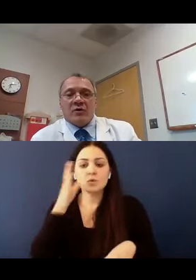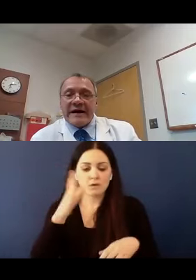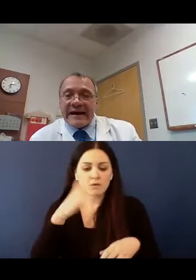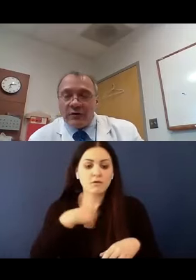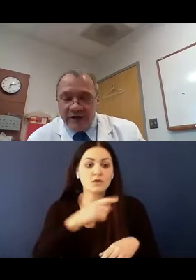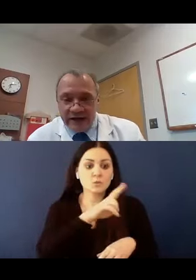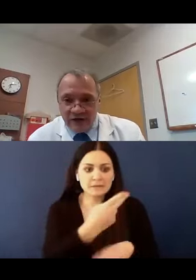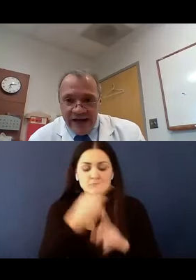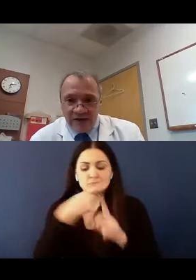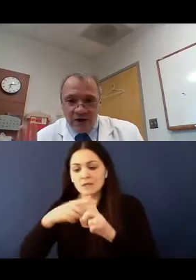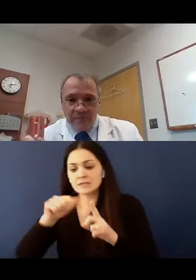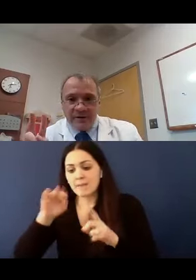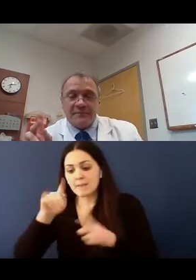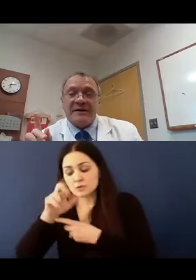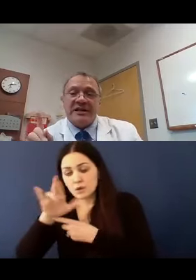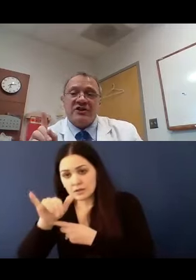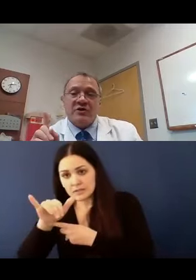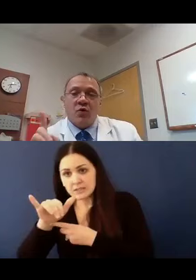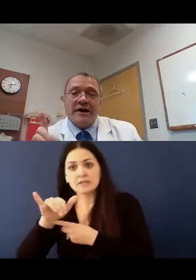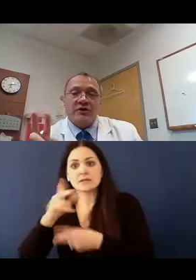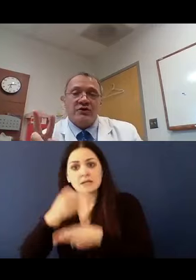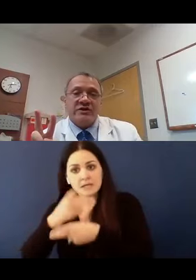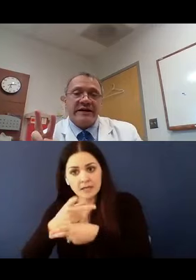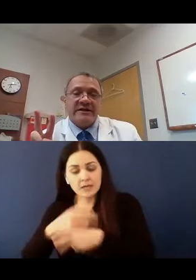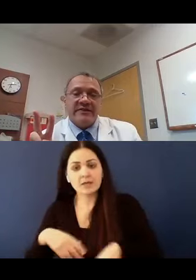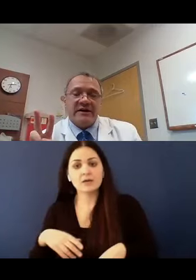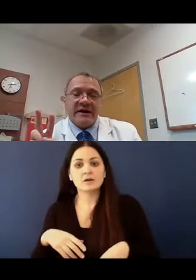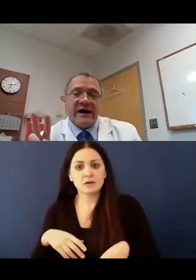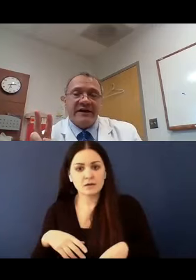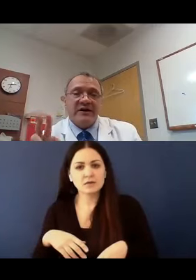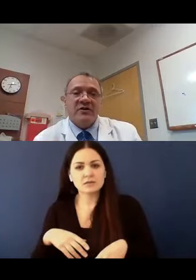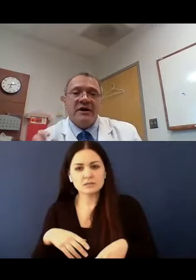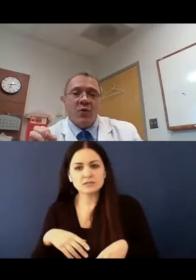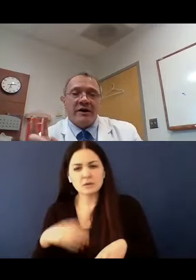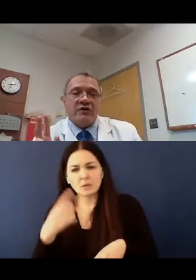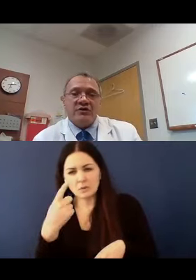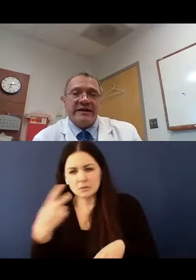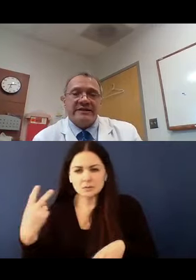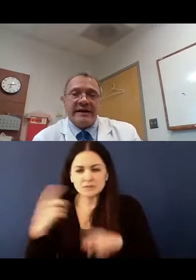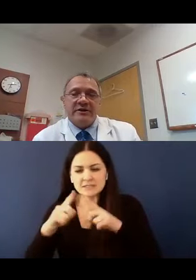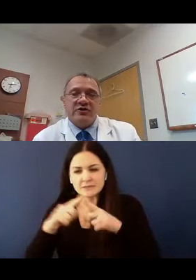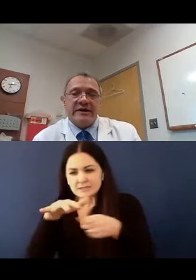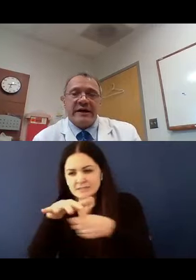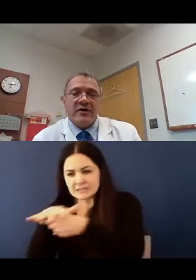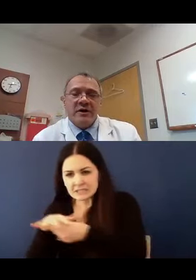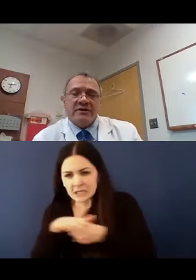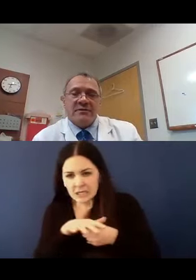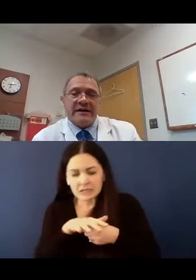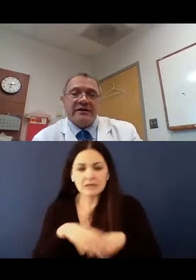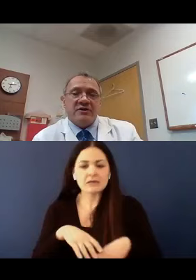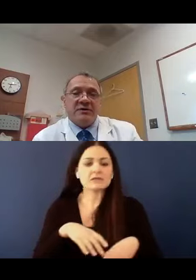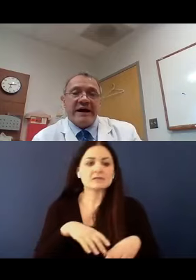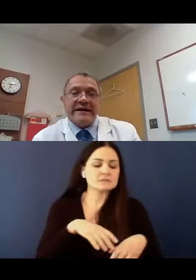We're right now looking at to potentially 1 or 2 sites on the Hill, 1 or 2 sites in ambulatory care